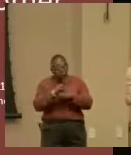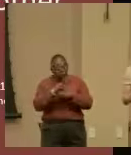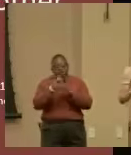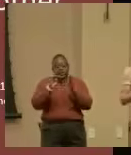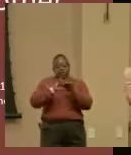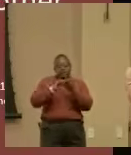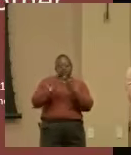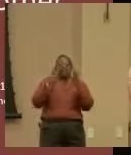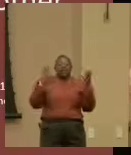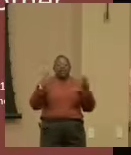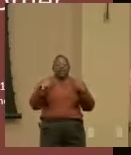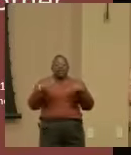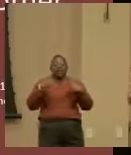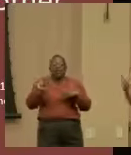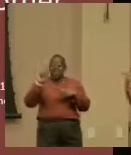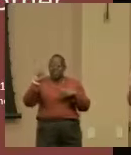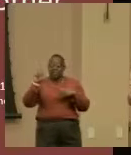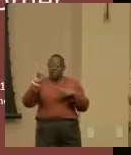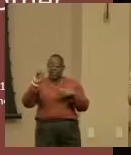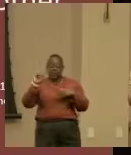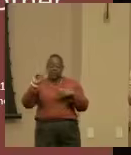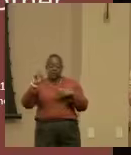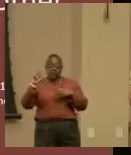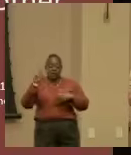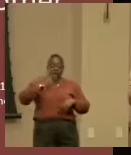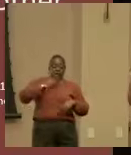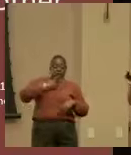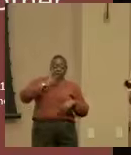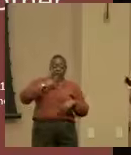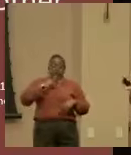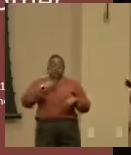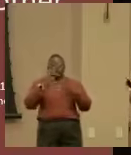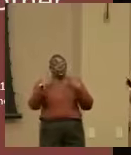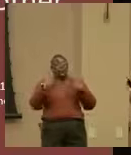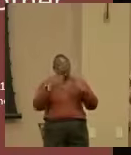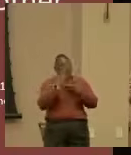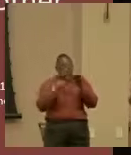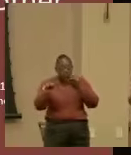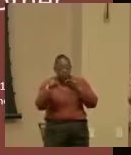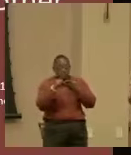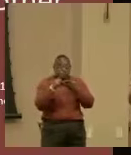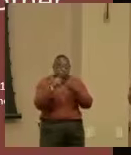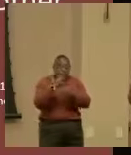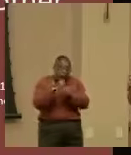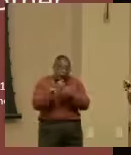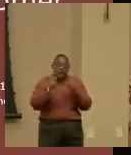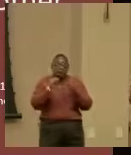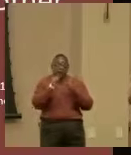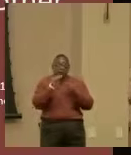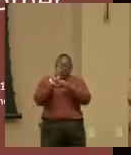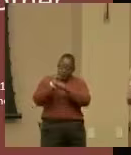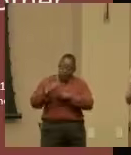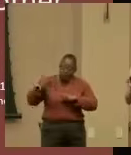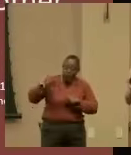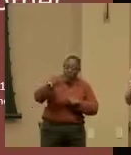anymore. This is the really intense IV chemo we used to use back in the day for nephritis. Yes, some patients still do get this, but we just don't use it